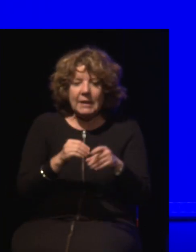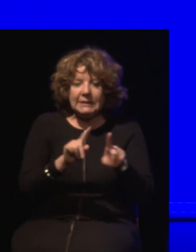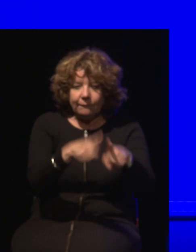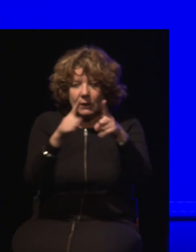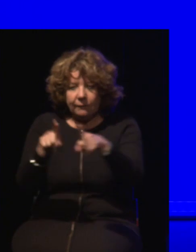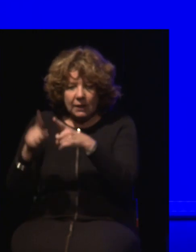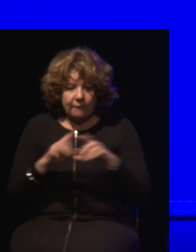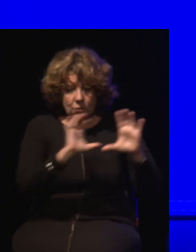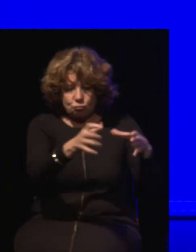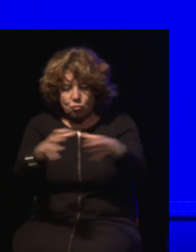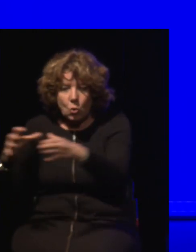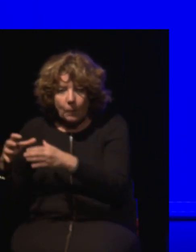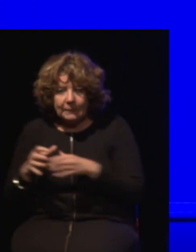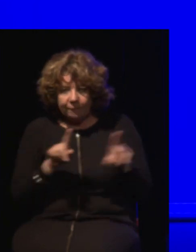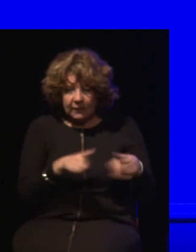species.